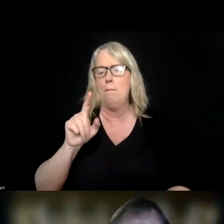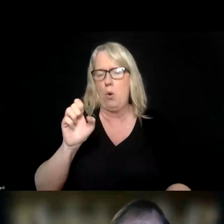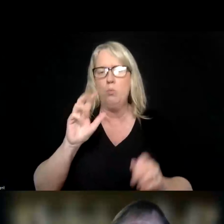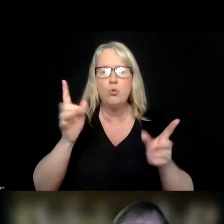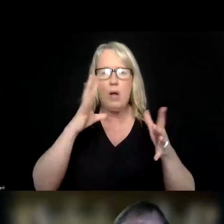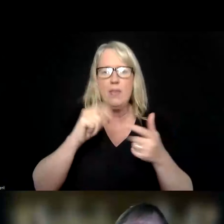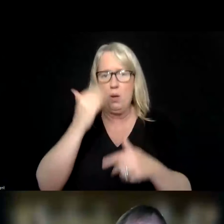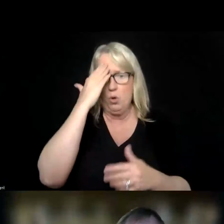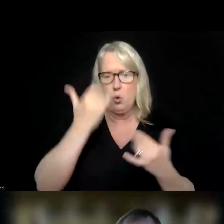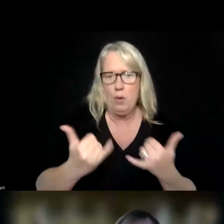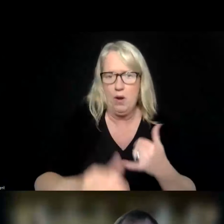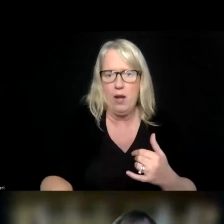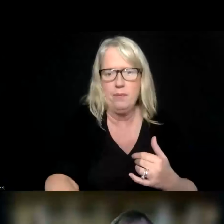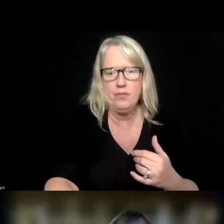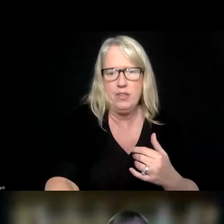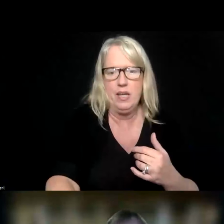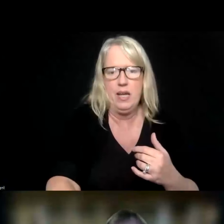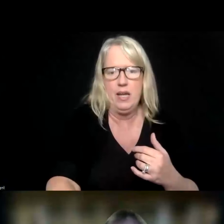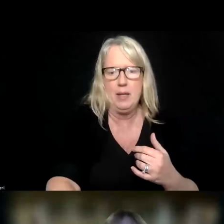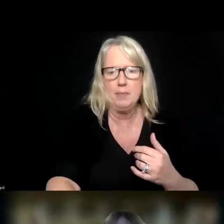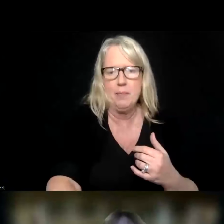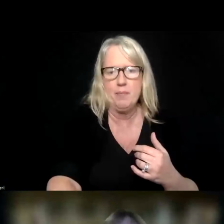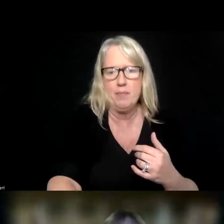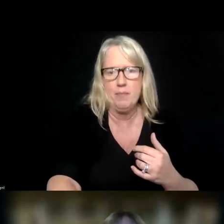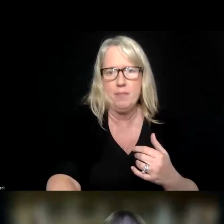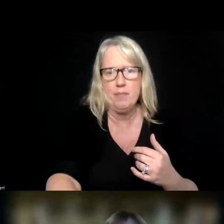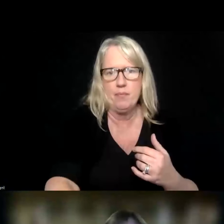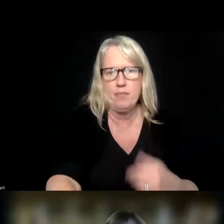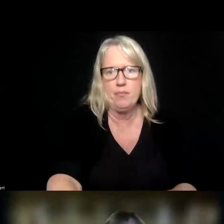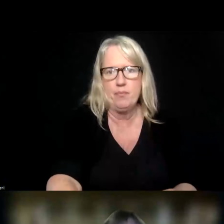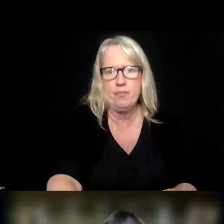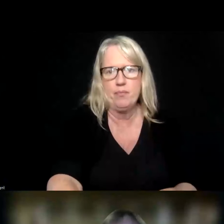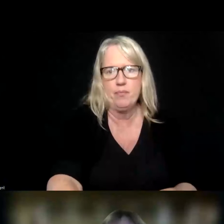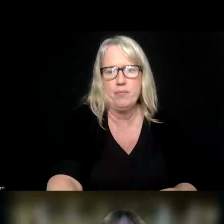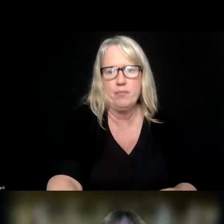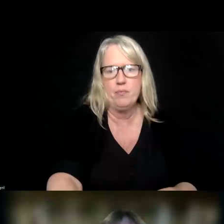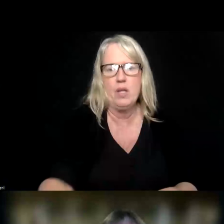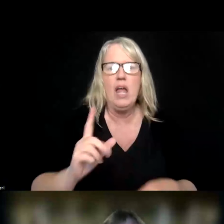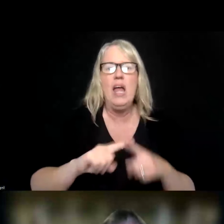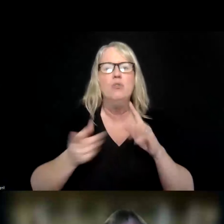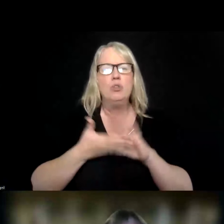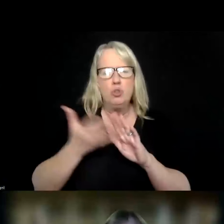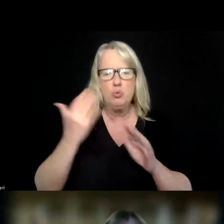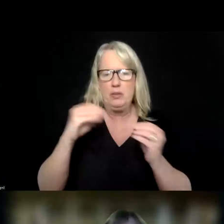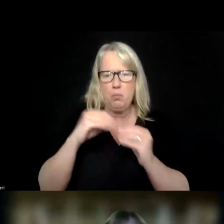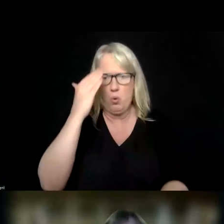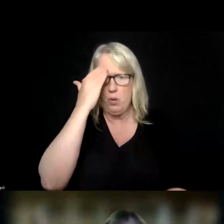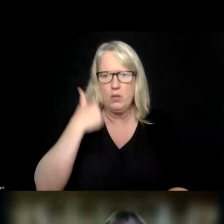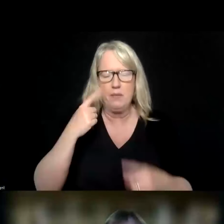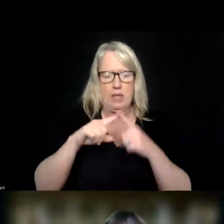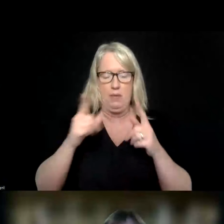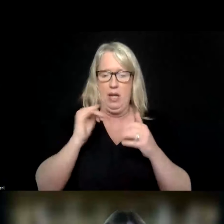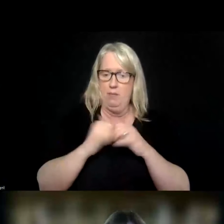date. Our aims were to increase understanding of the organization, operation, and financing of mobile